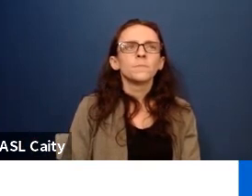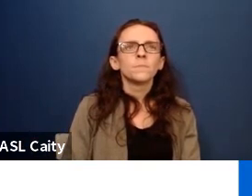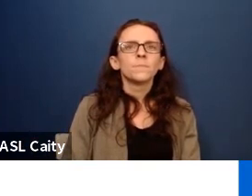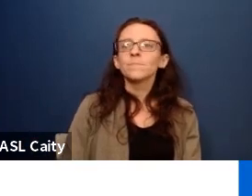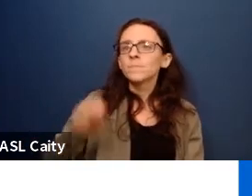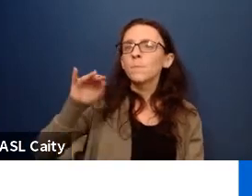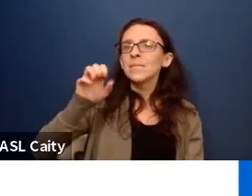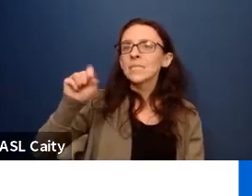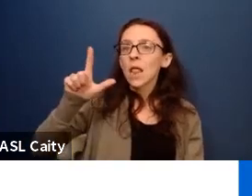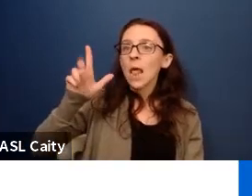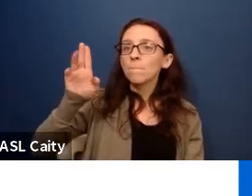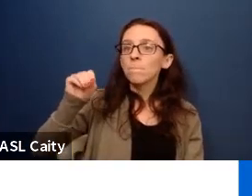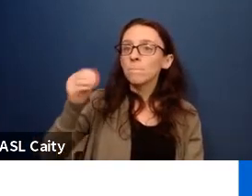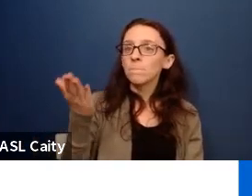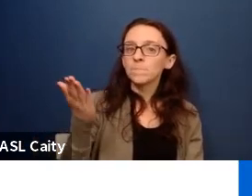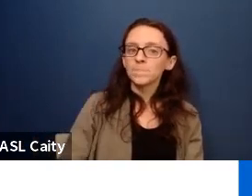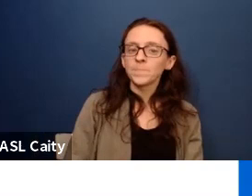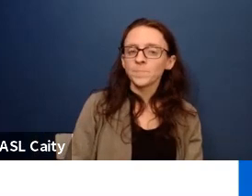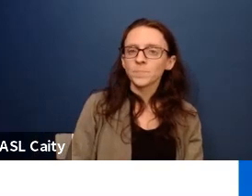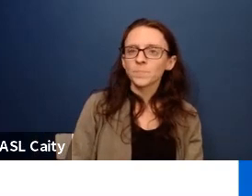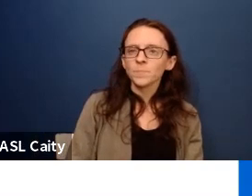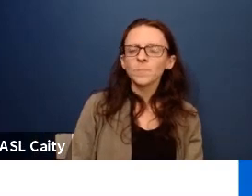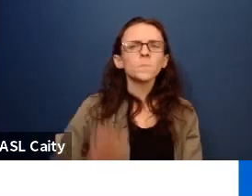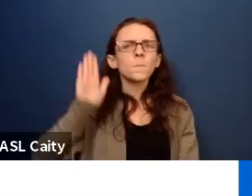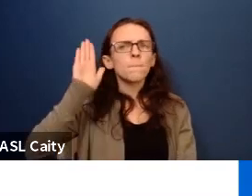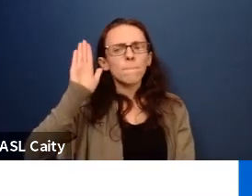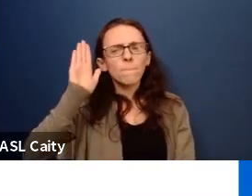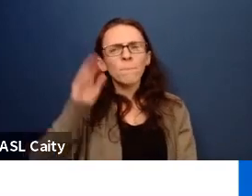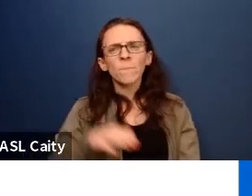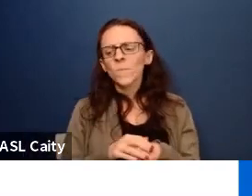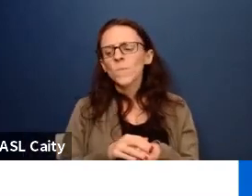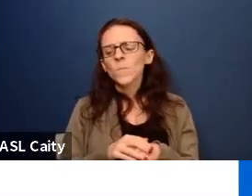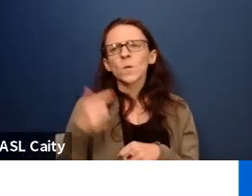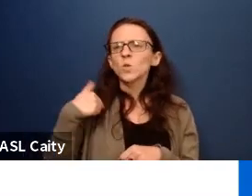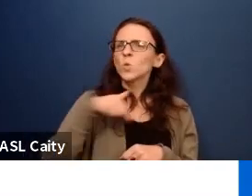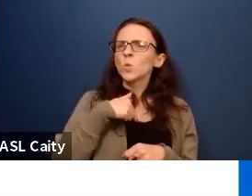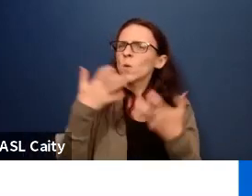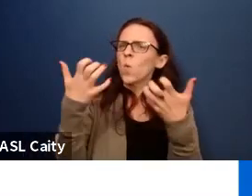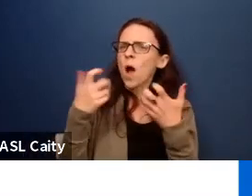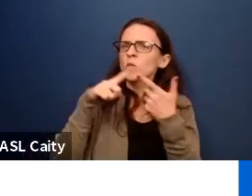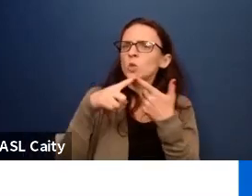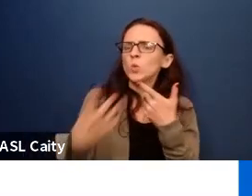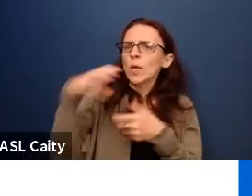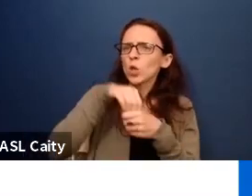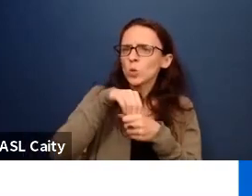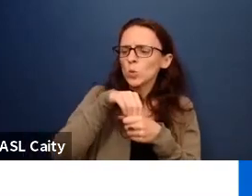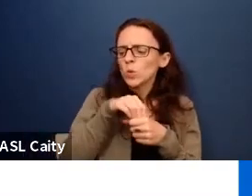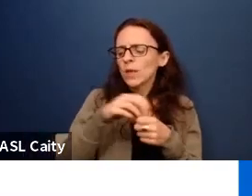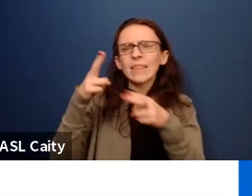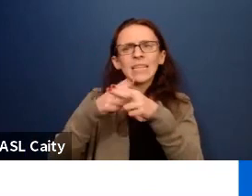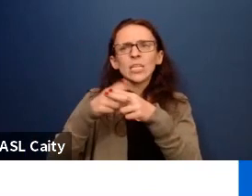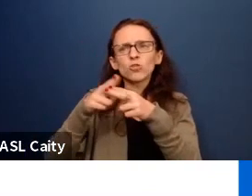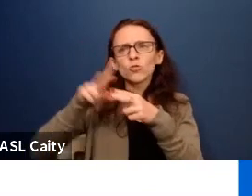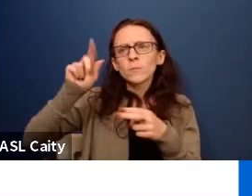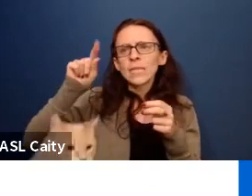Ms. Lem? Would we want to include the interim data as well